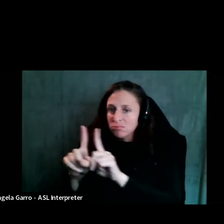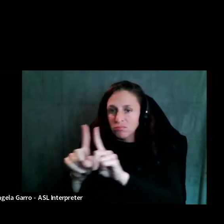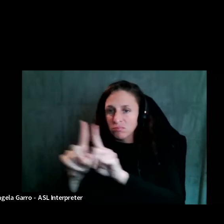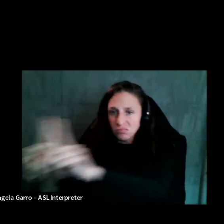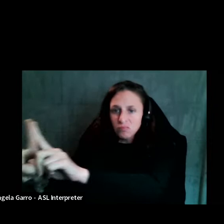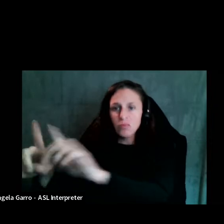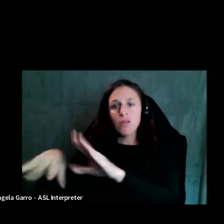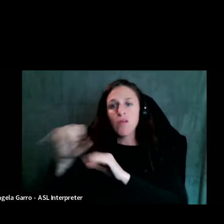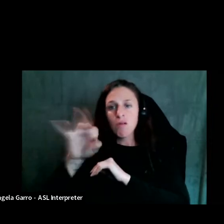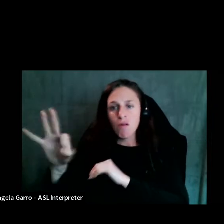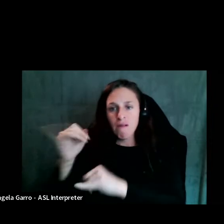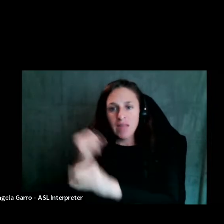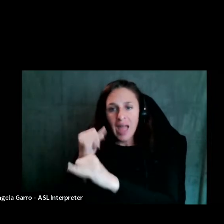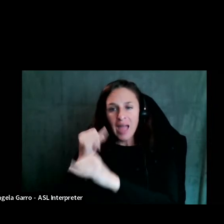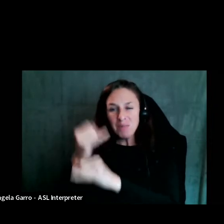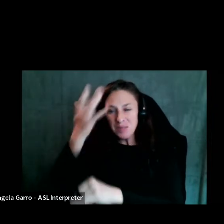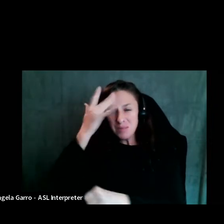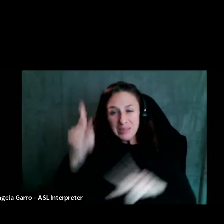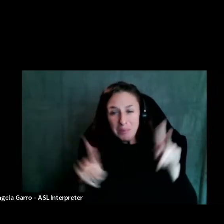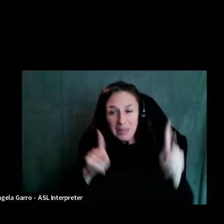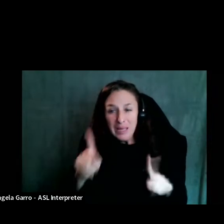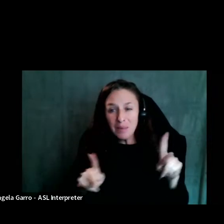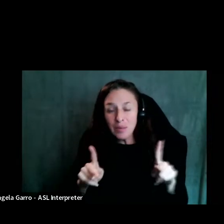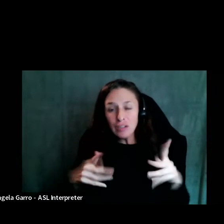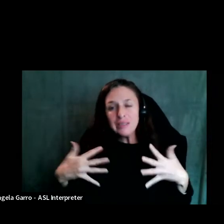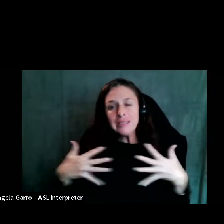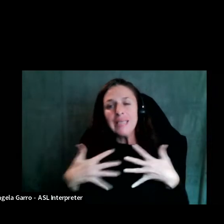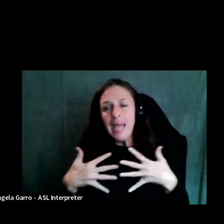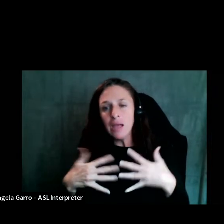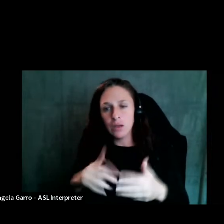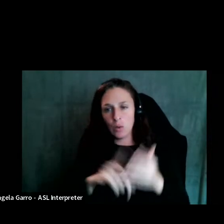because people were scared of what he had to say